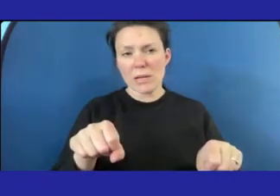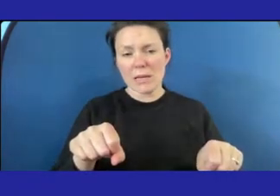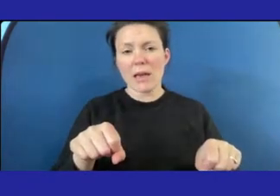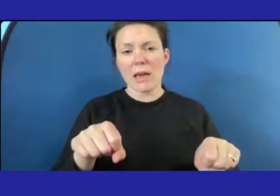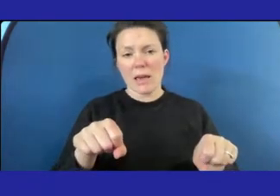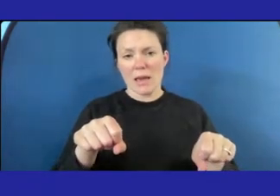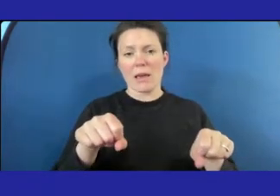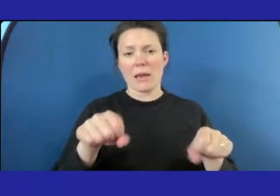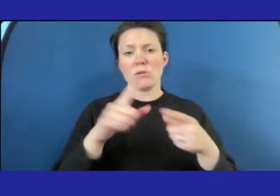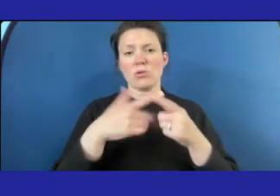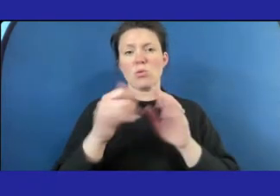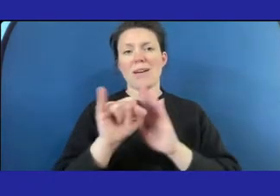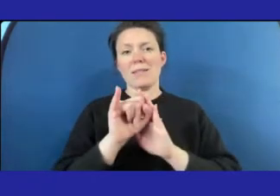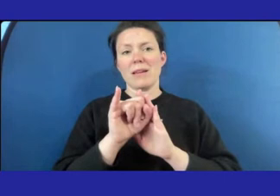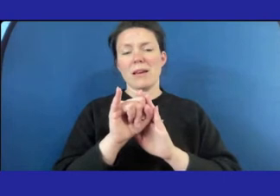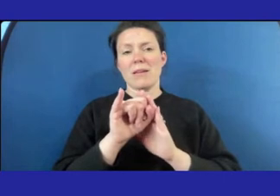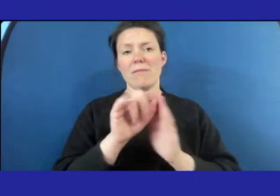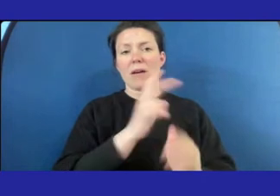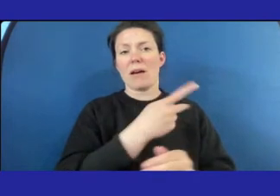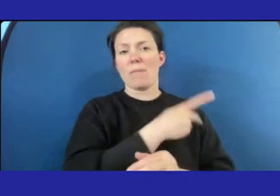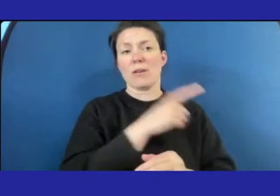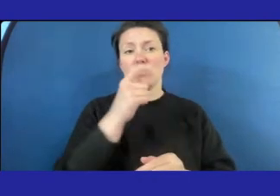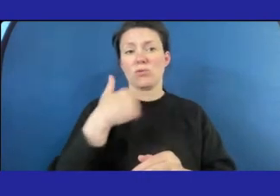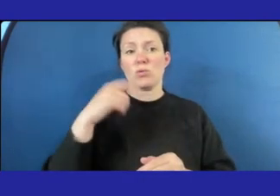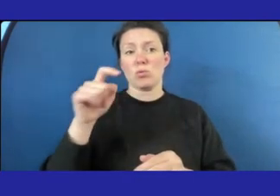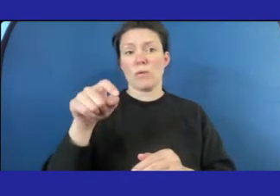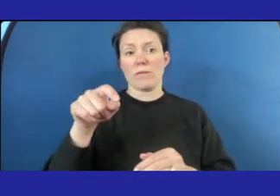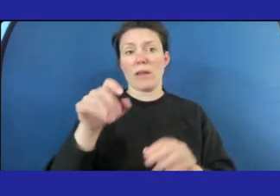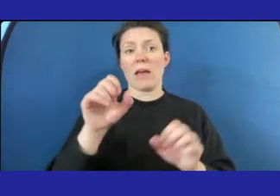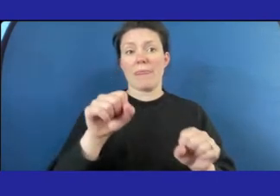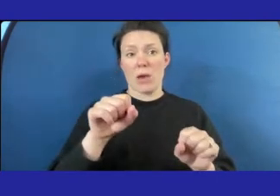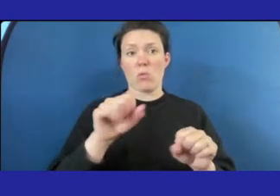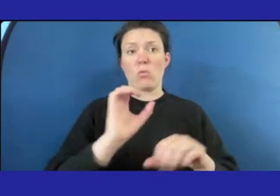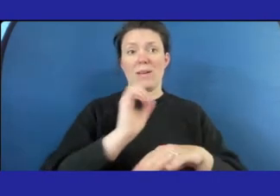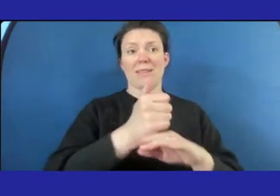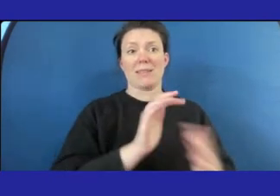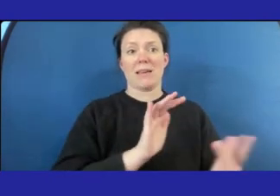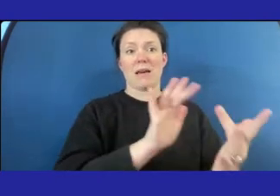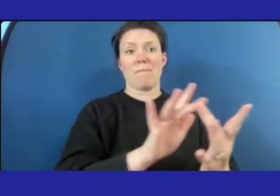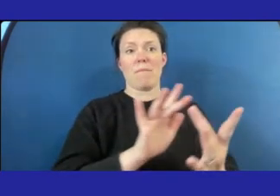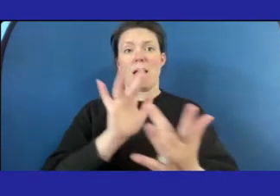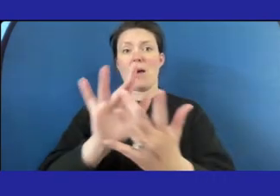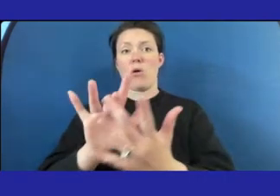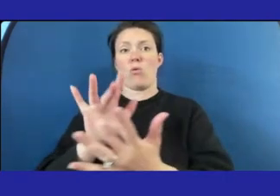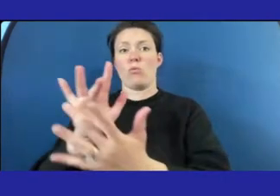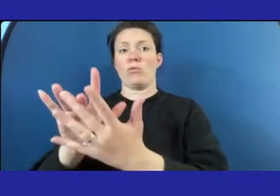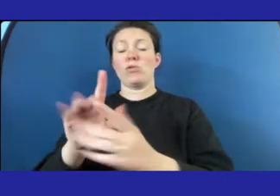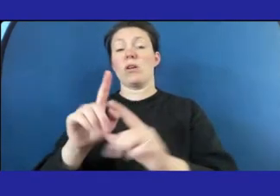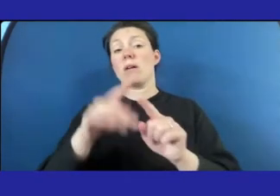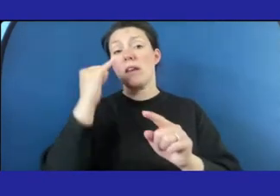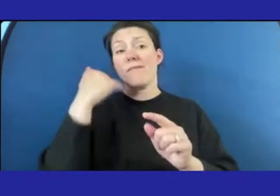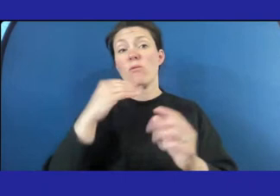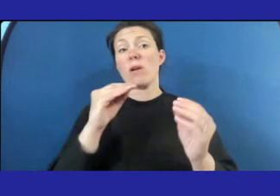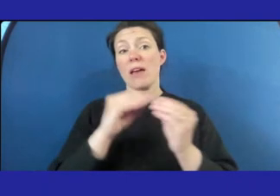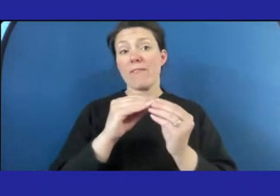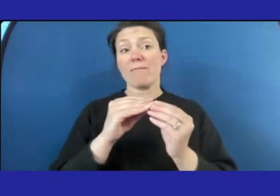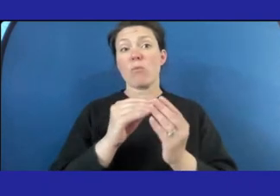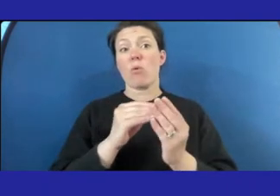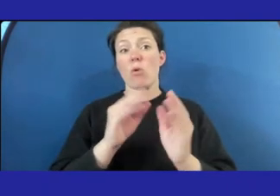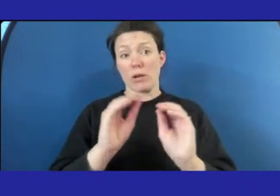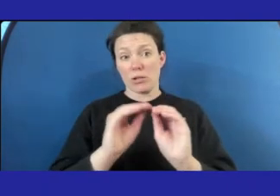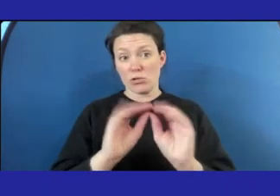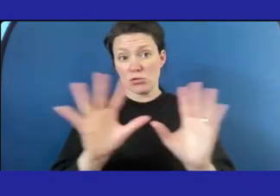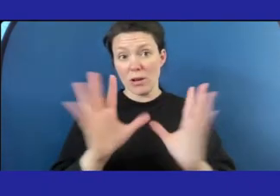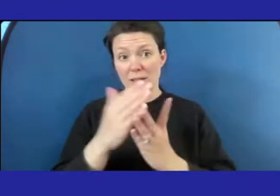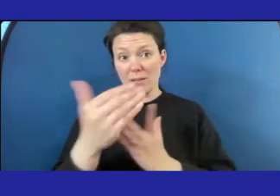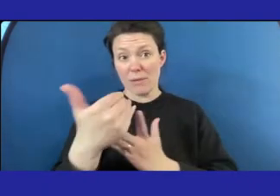target, to identify patients that have needs that we could outreach to. But were we to get more precise, transparent information